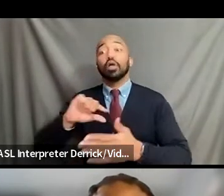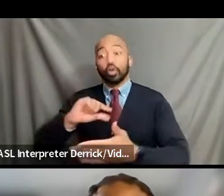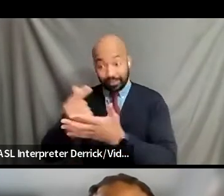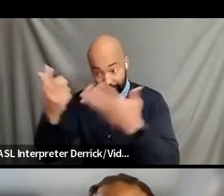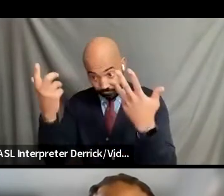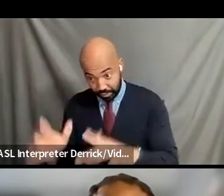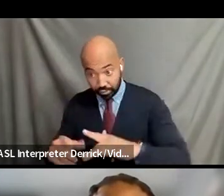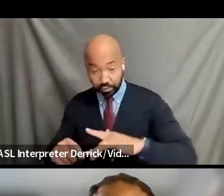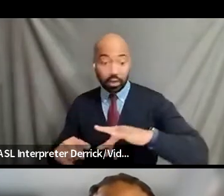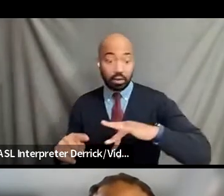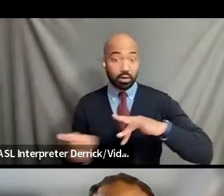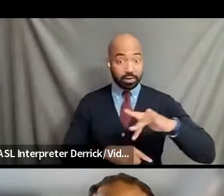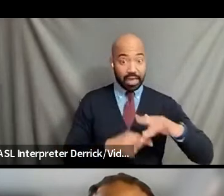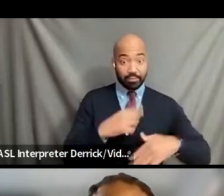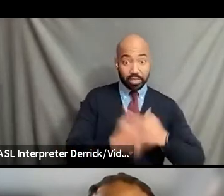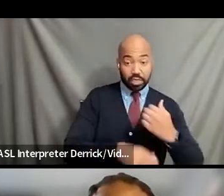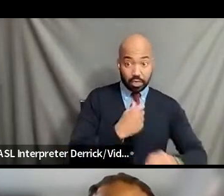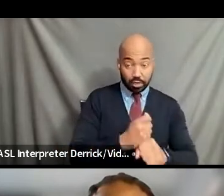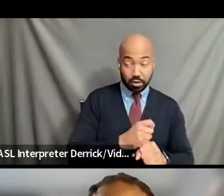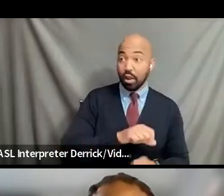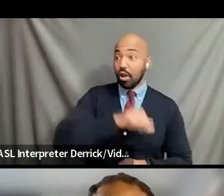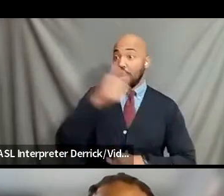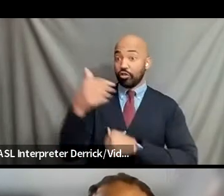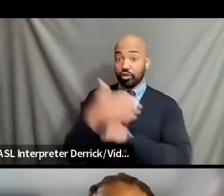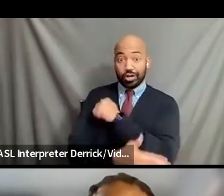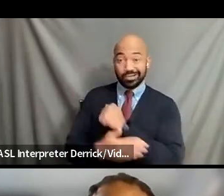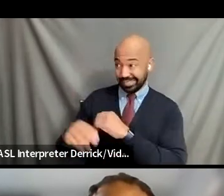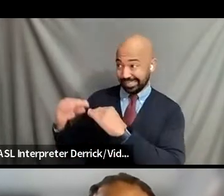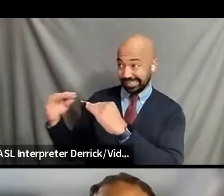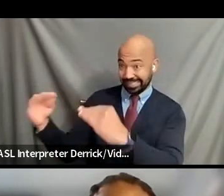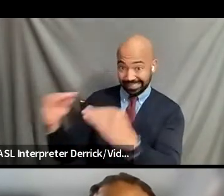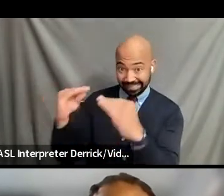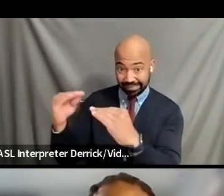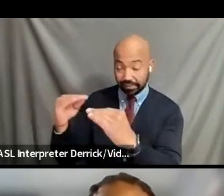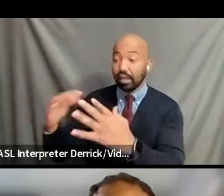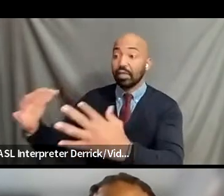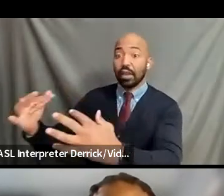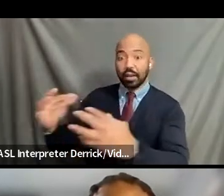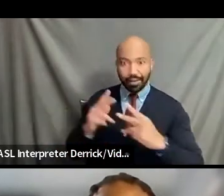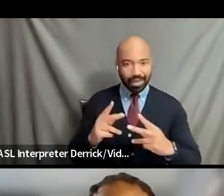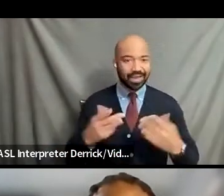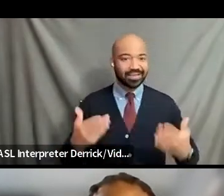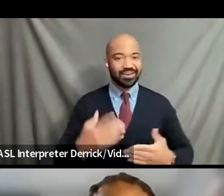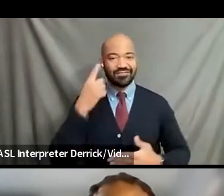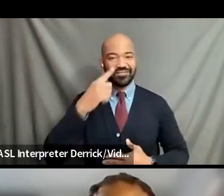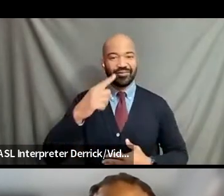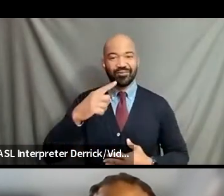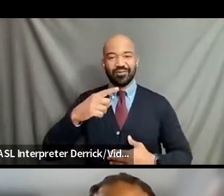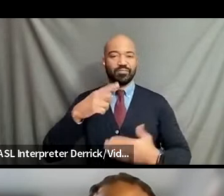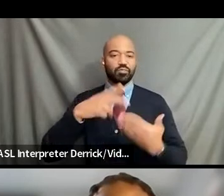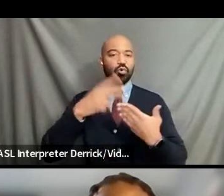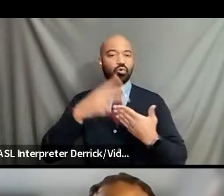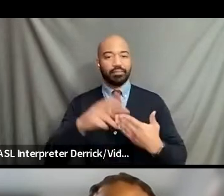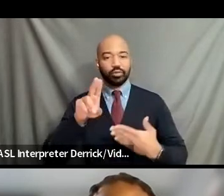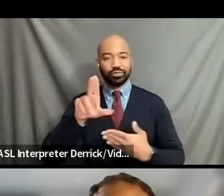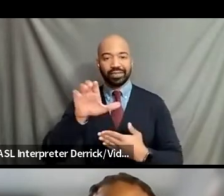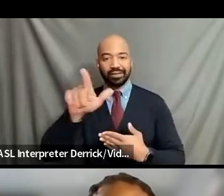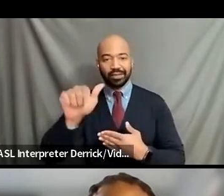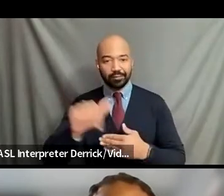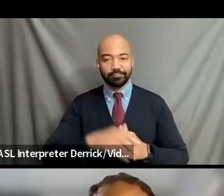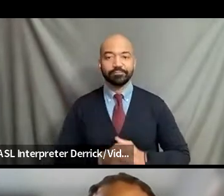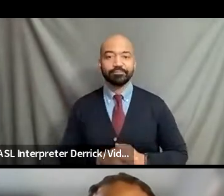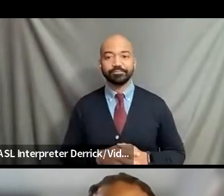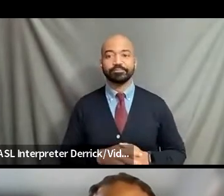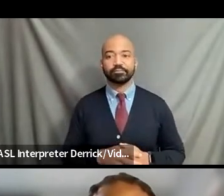taught abroad, and then I'm currently in a PhD program here at UCLA. So the adjustment in